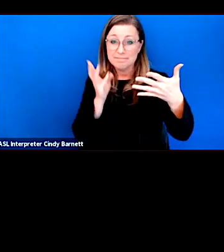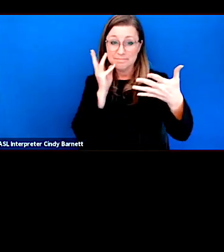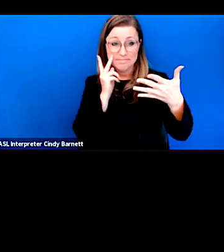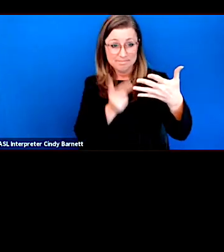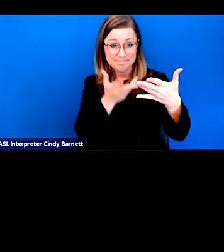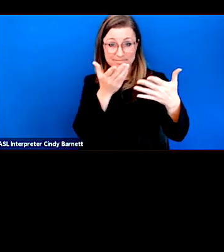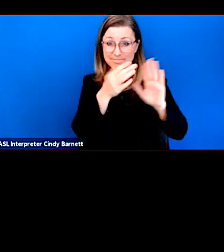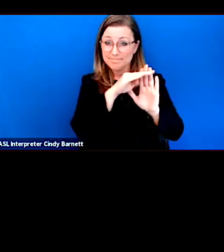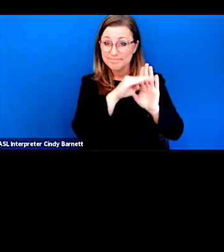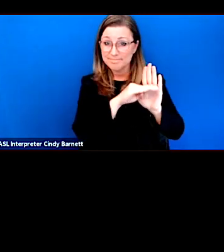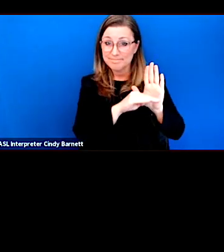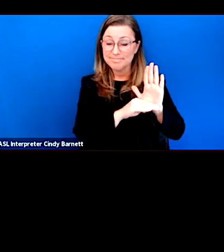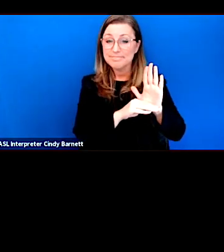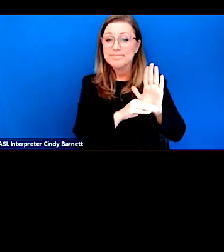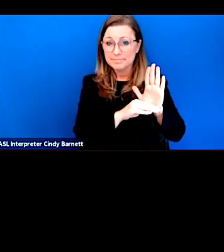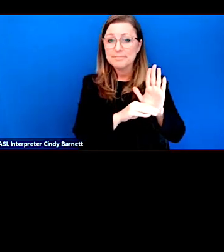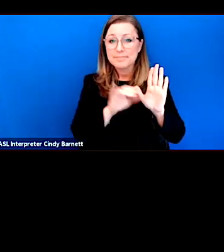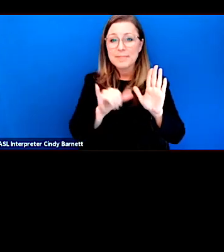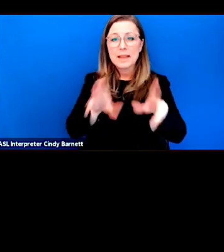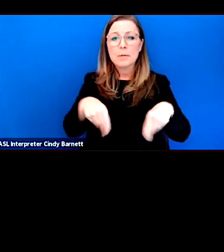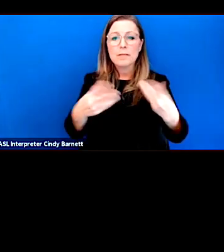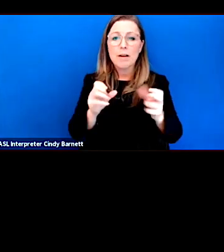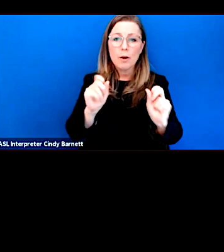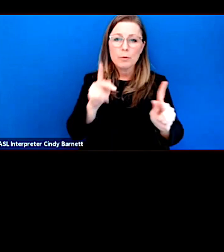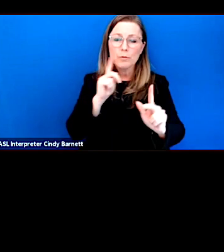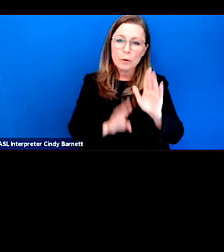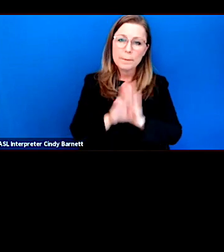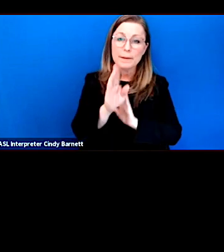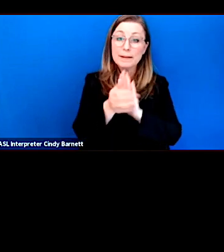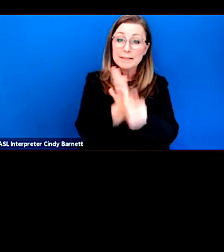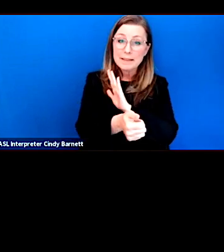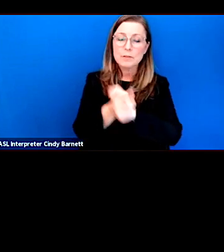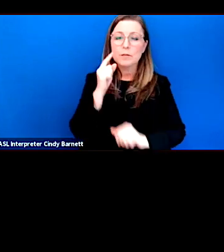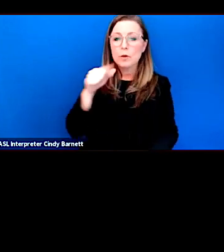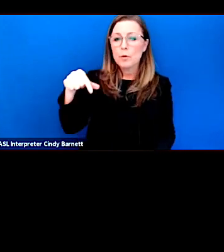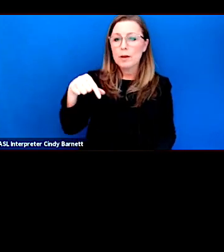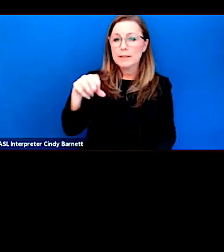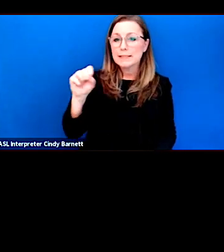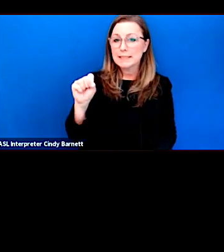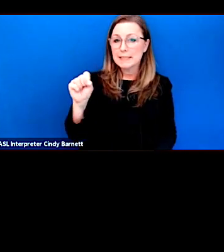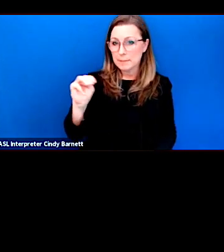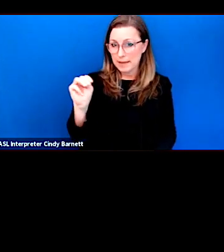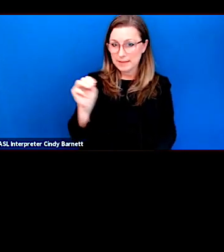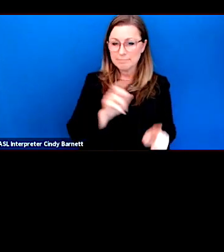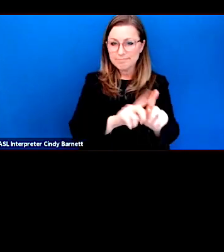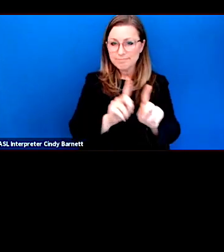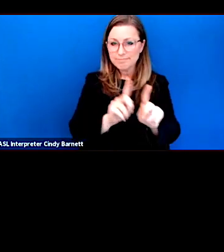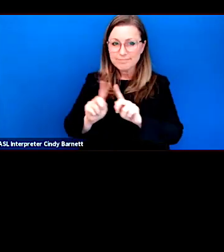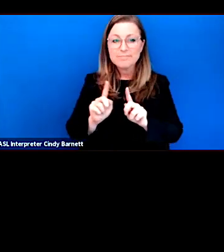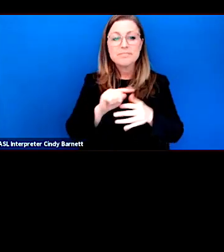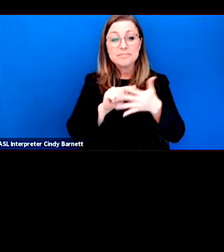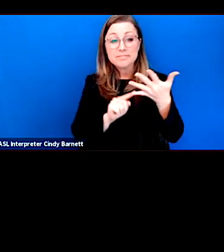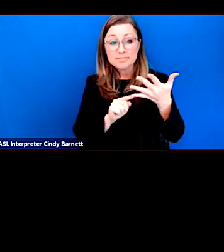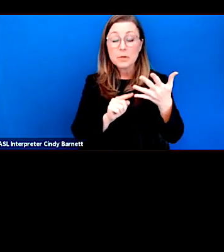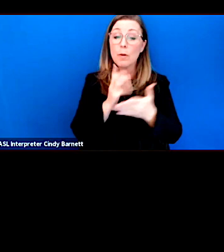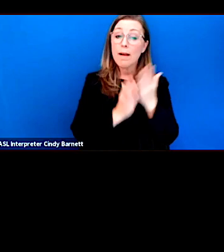opportunity to build skills in qualitative metasynthesis methods. All of the examples and hands-on activities will